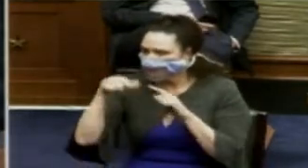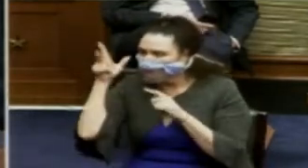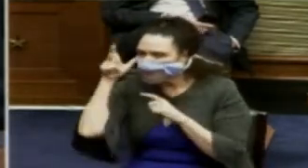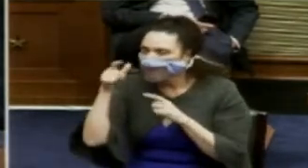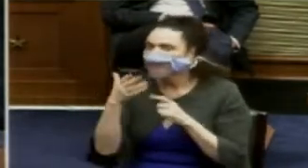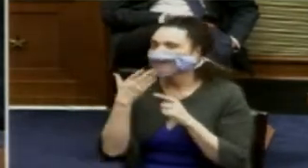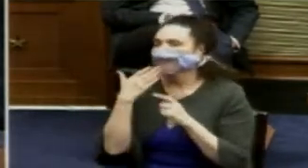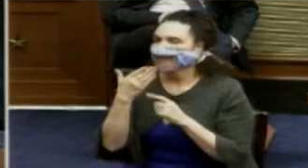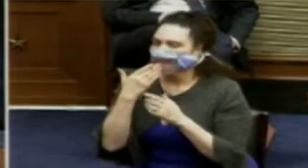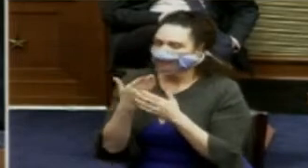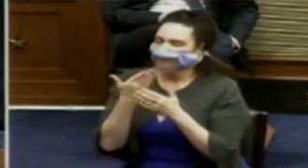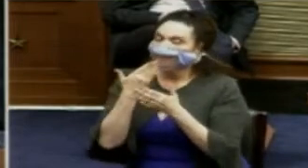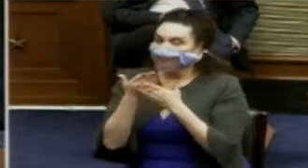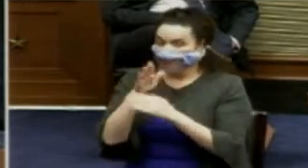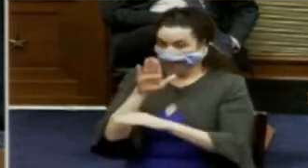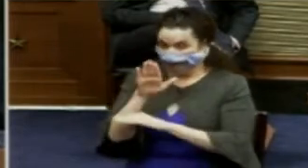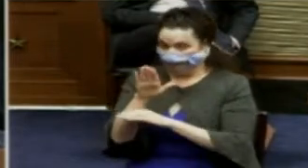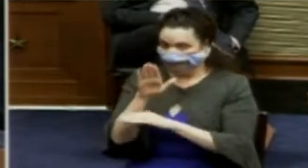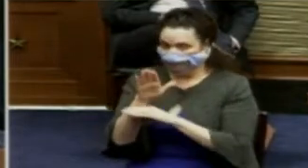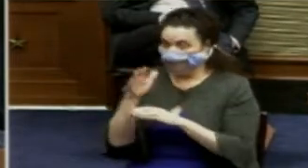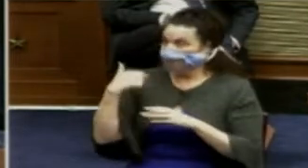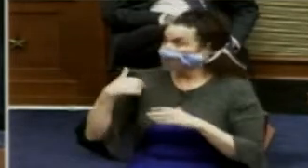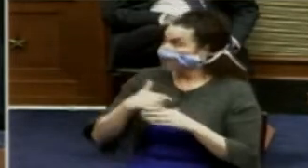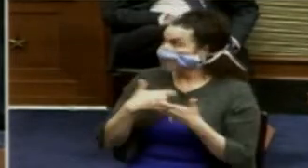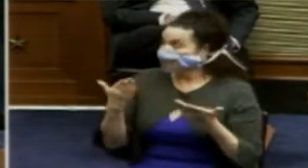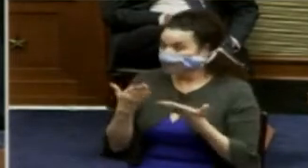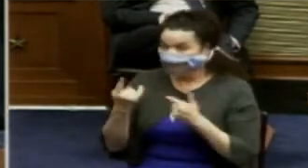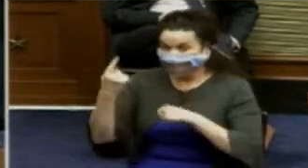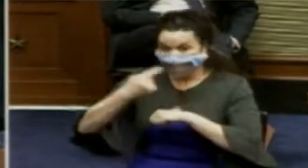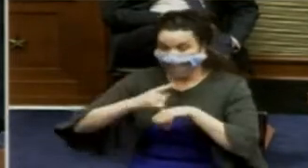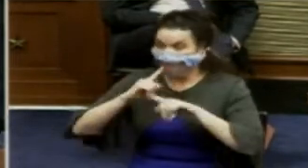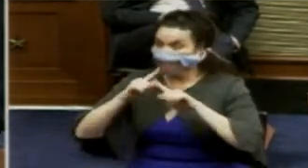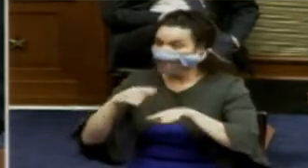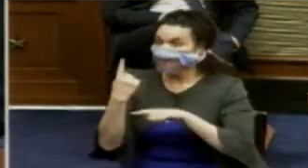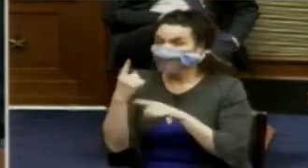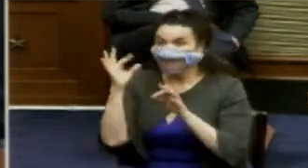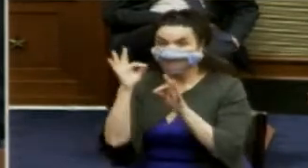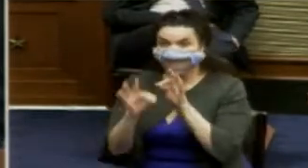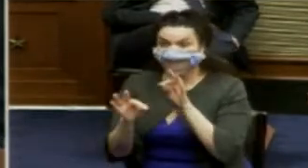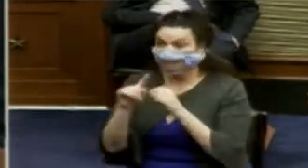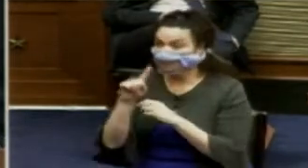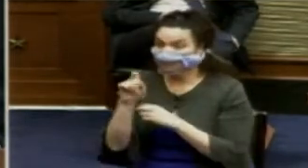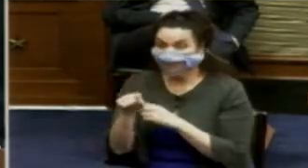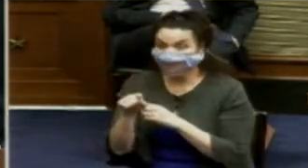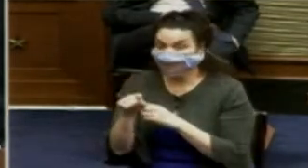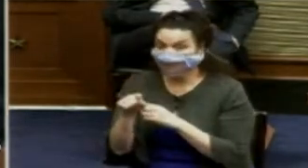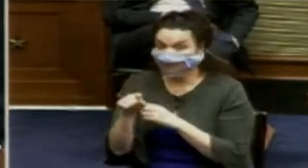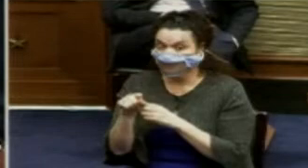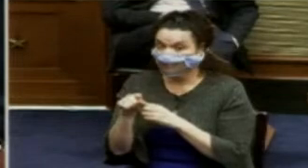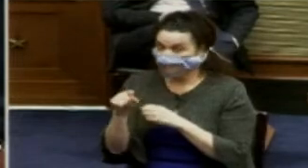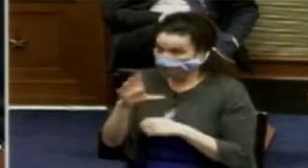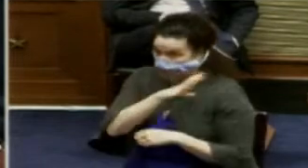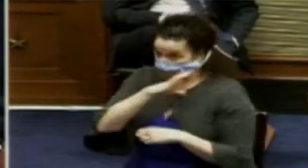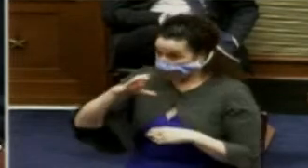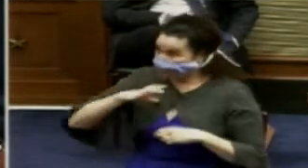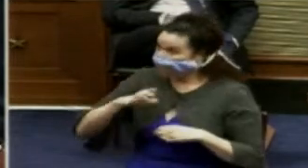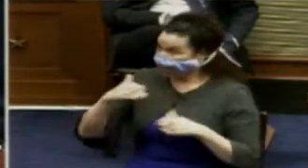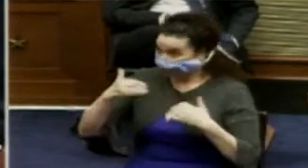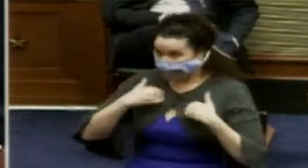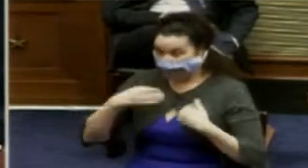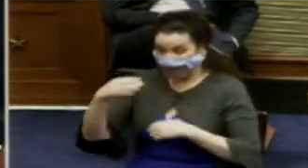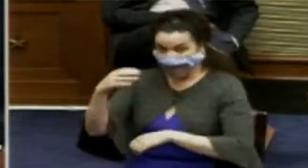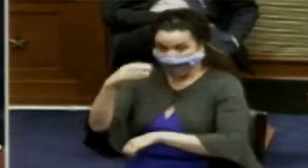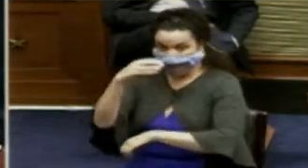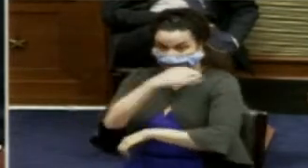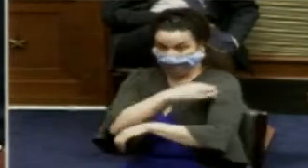Thank you. Good afternoon. We're here today to answer one simple question. Does Congress have the power to